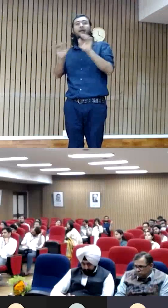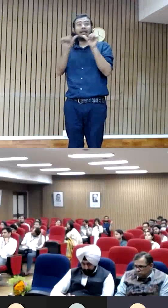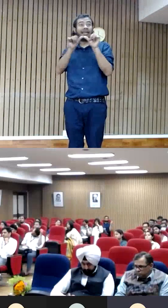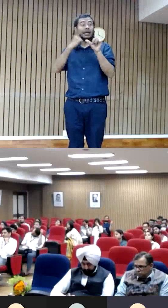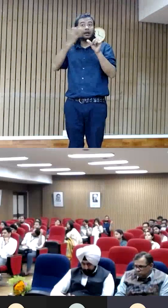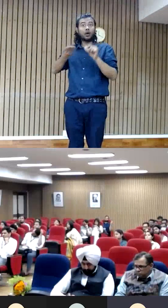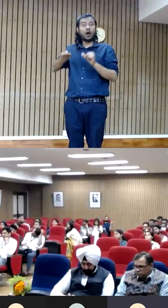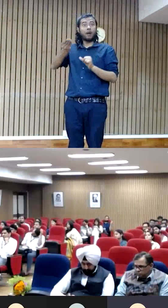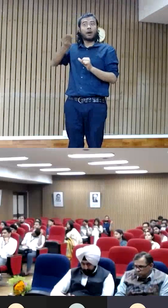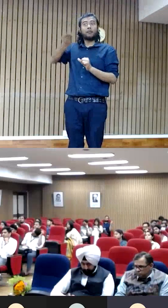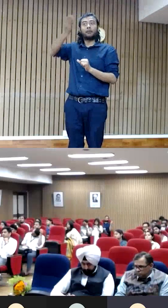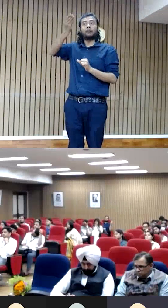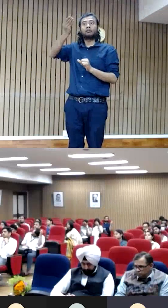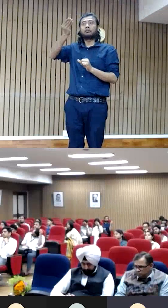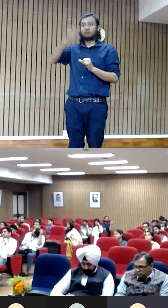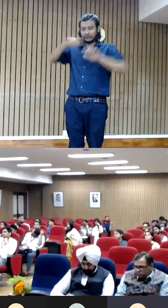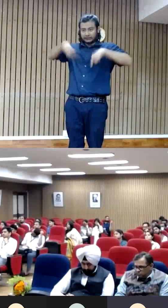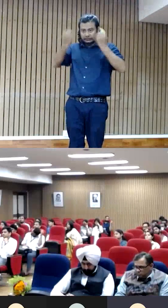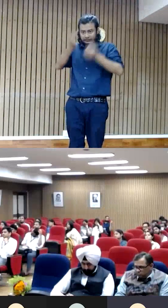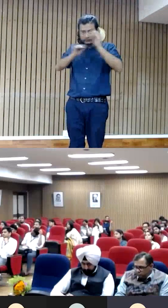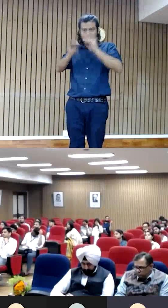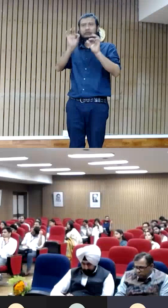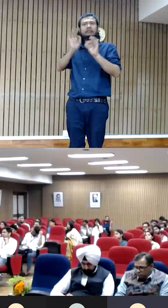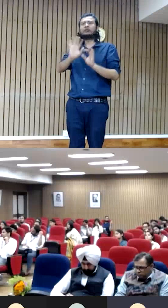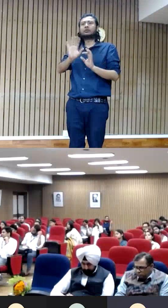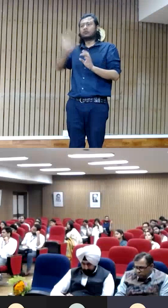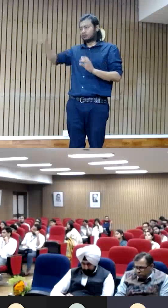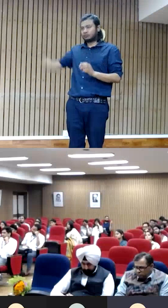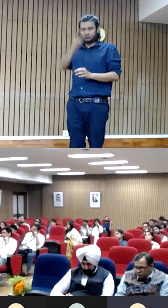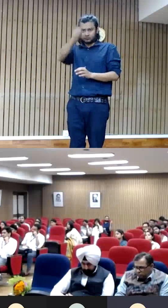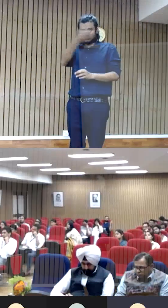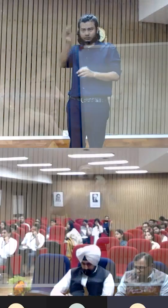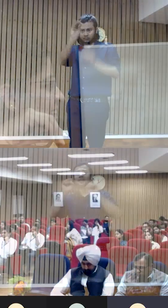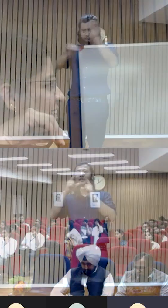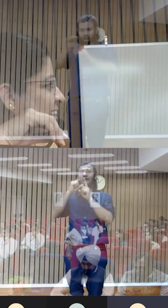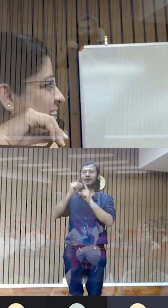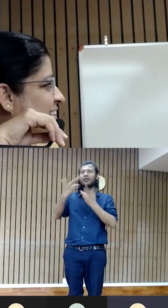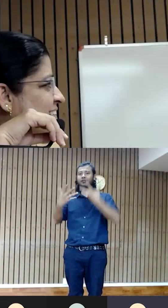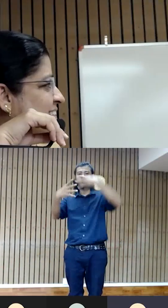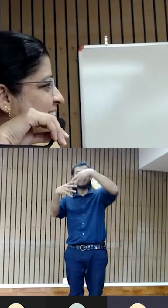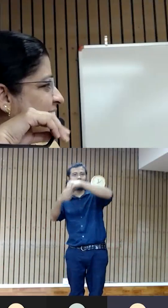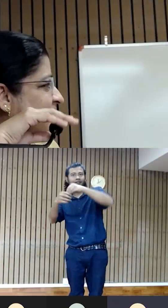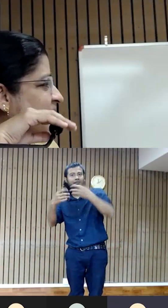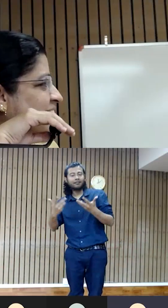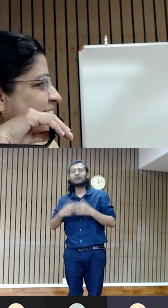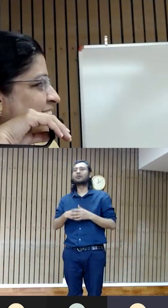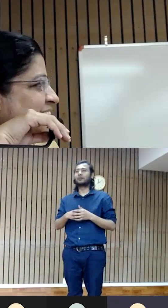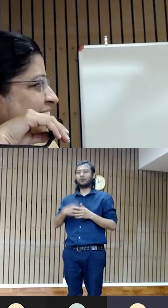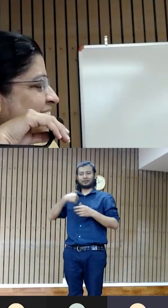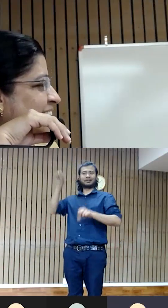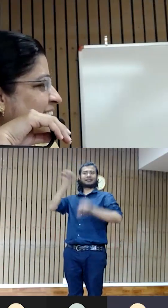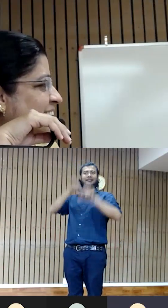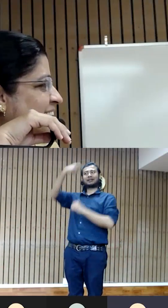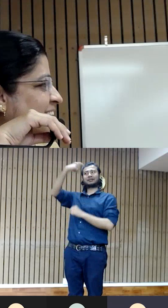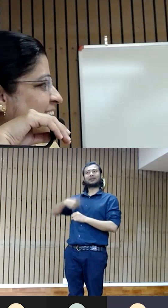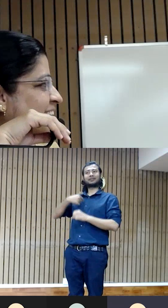subsequent interactions with the deaf students he urged that csir scientists should try to explore and develop artificial